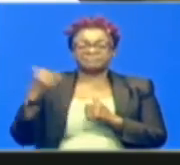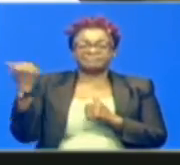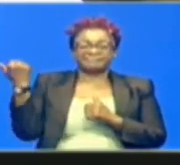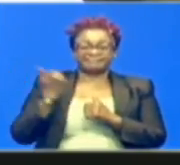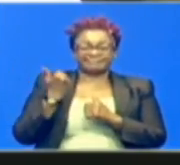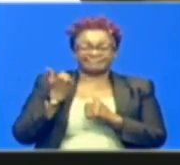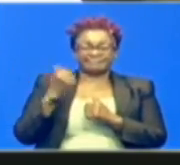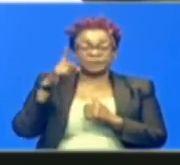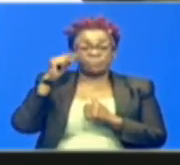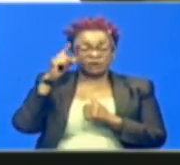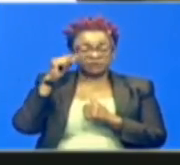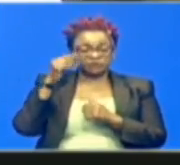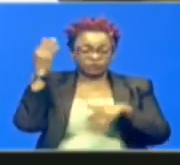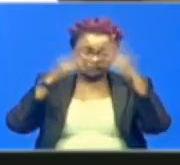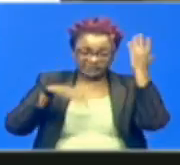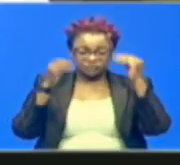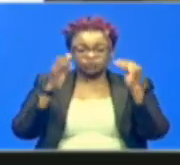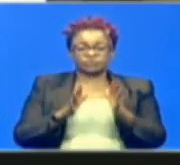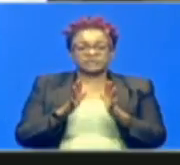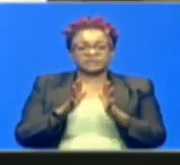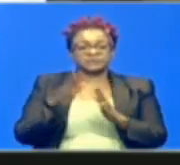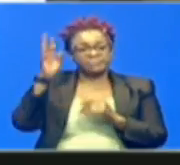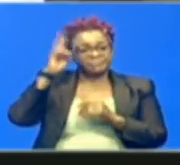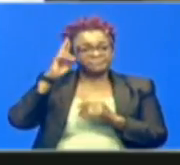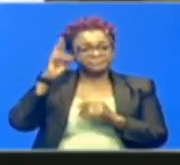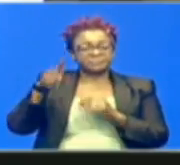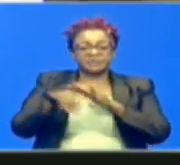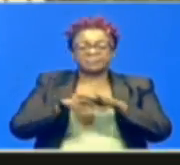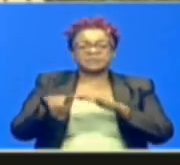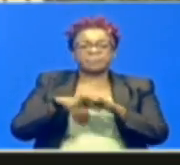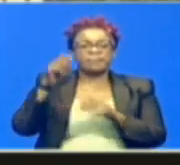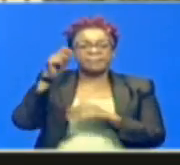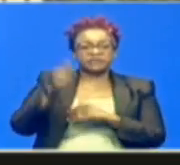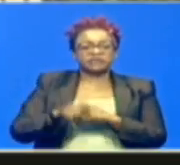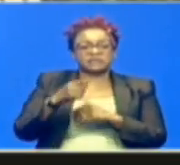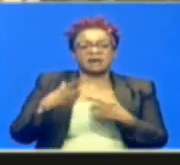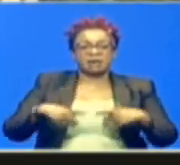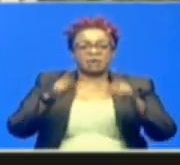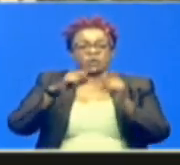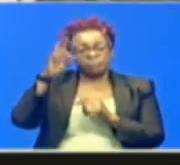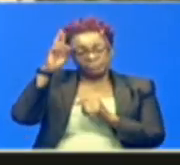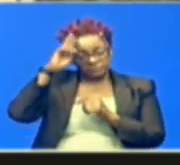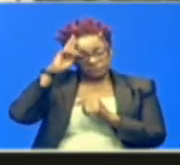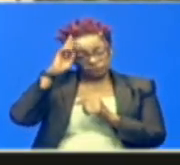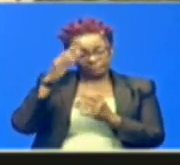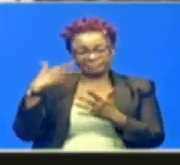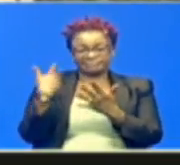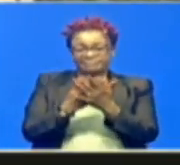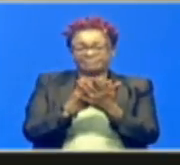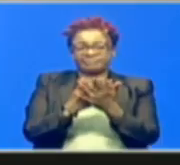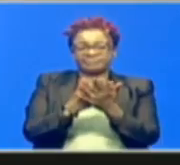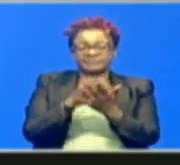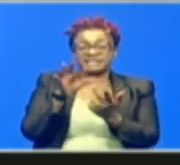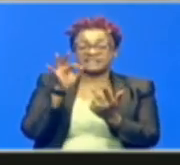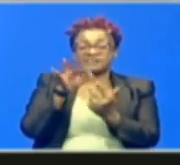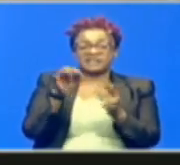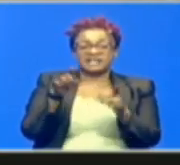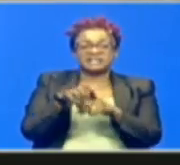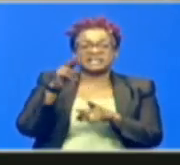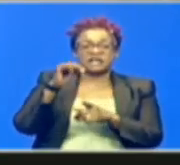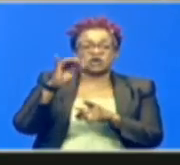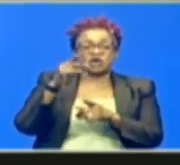student yesterday. Kilifi Senior Principal Magistrate Justice Kituku allowed police to detain the suspect identified as Nicholas